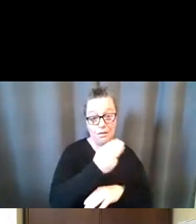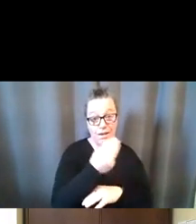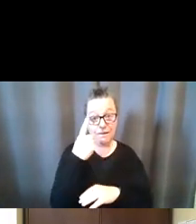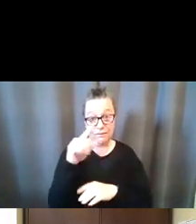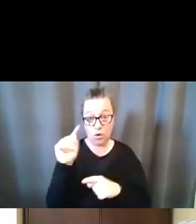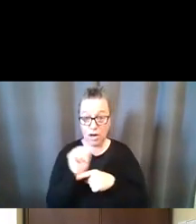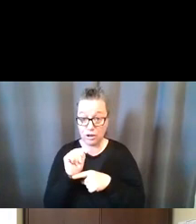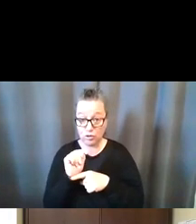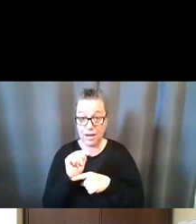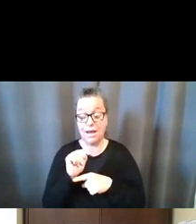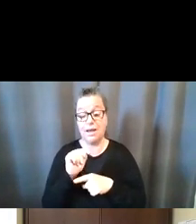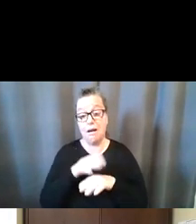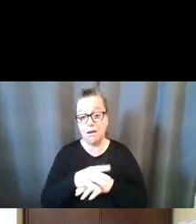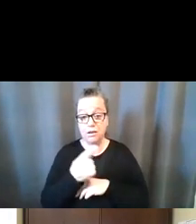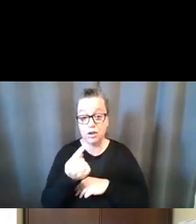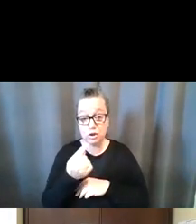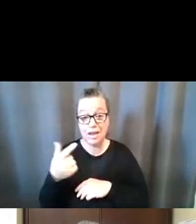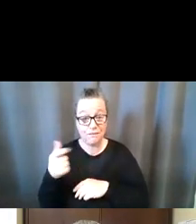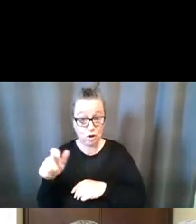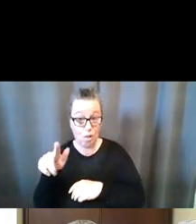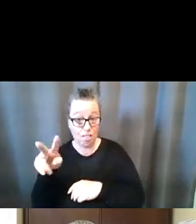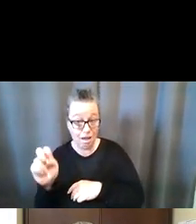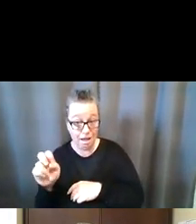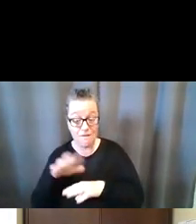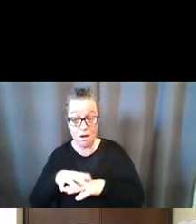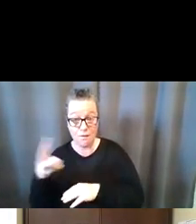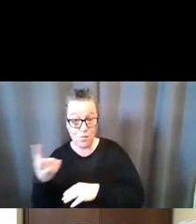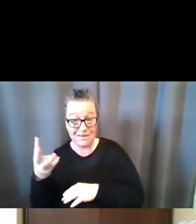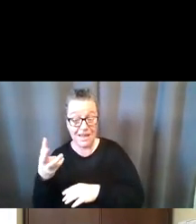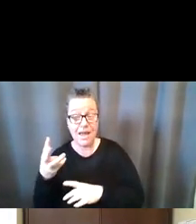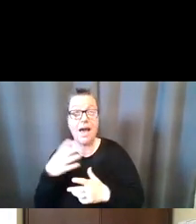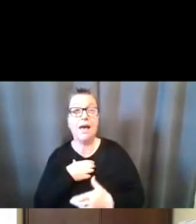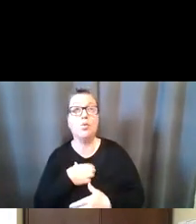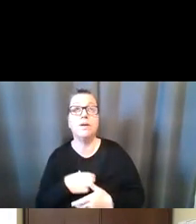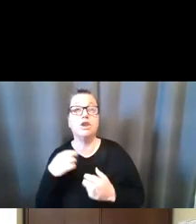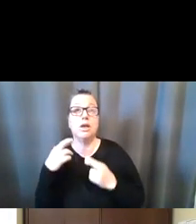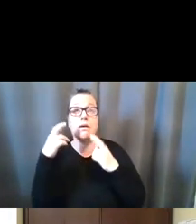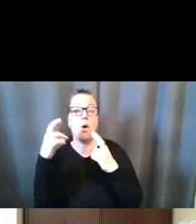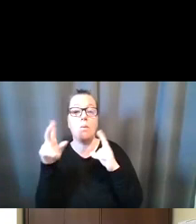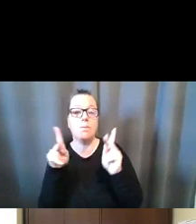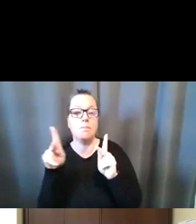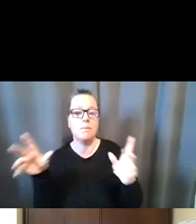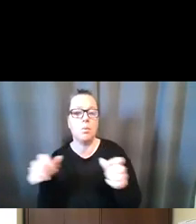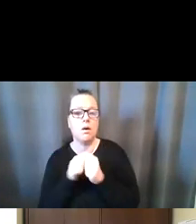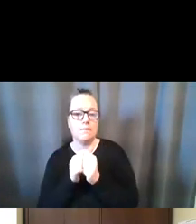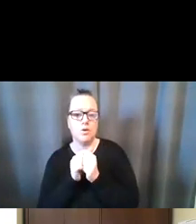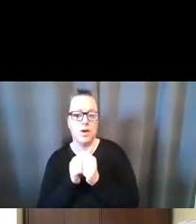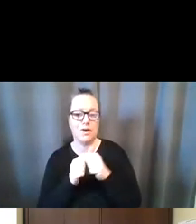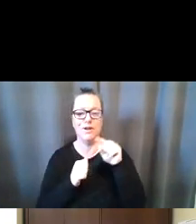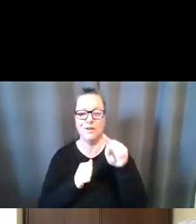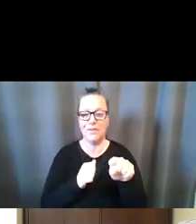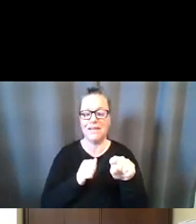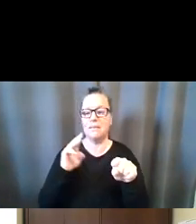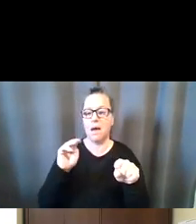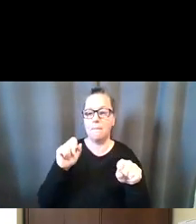for go live on Wednesday, and wish and hope that the people side of change will come together. So this is about mapping